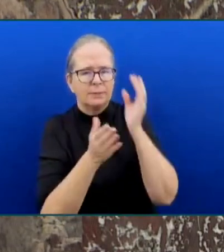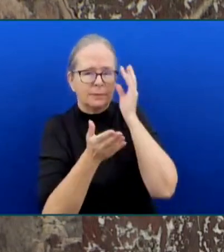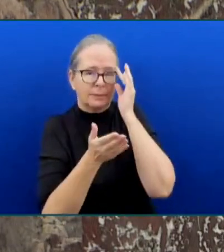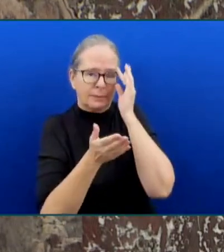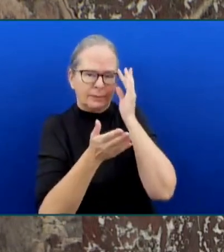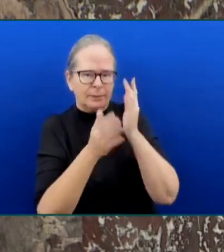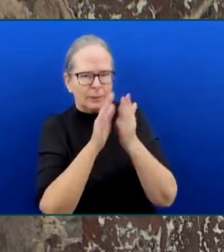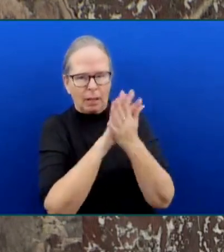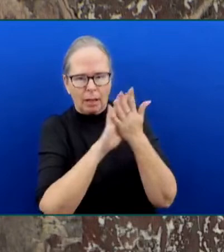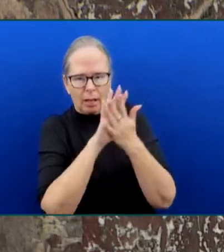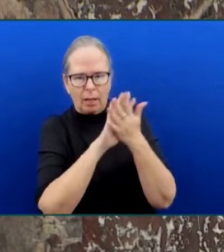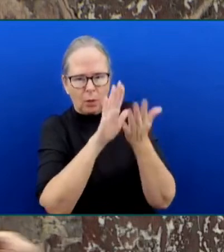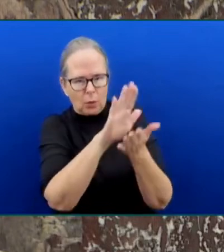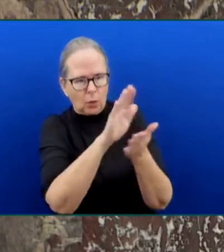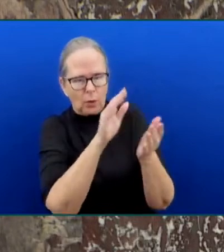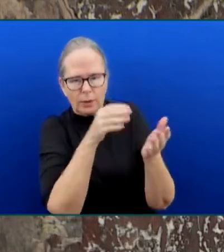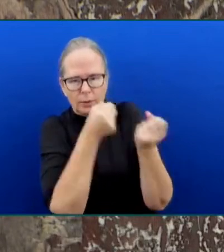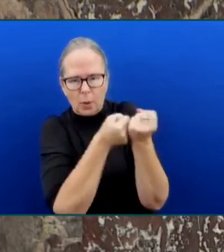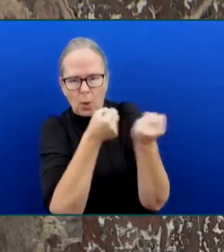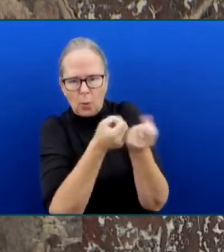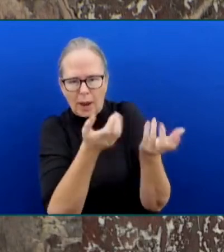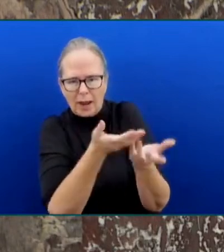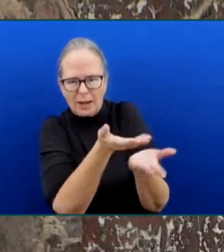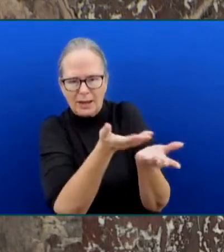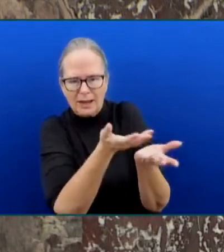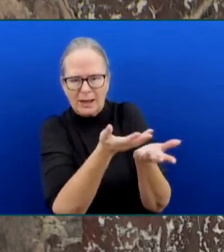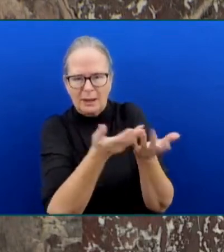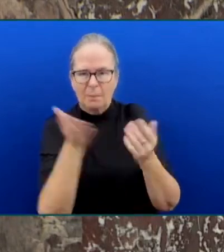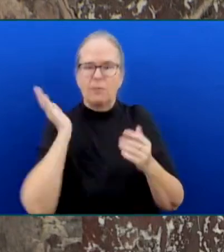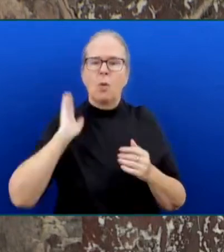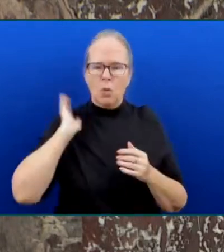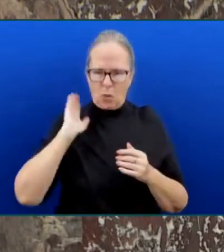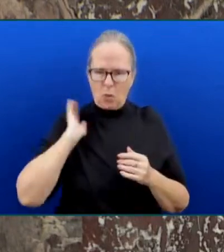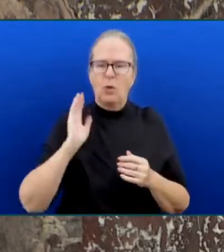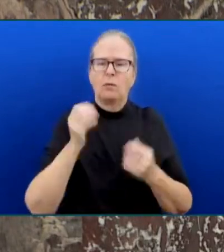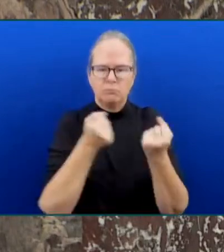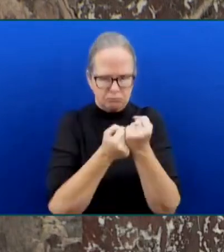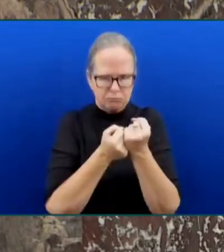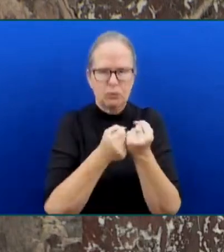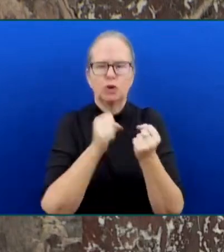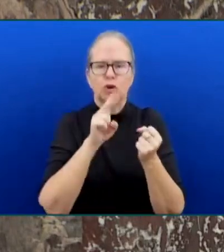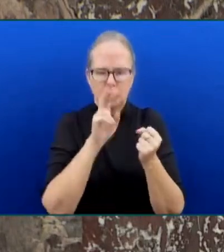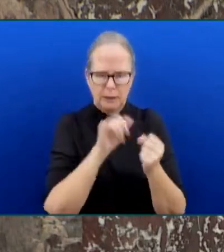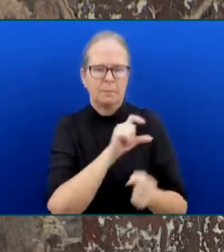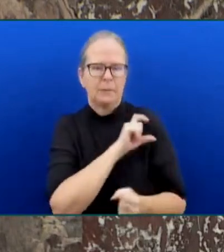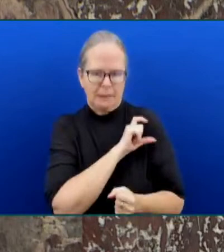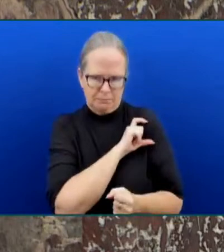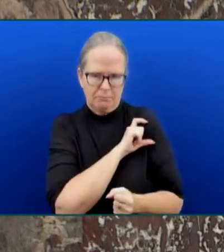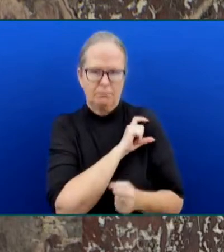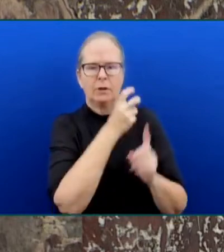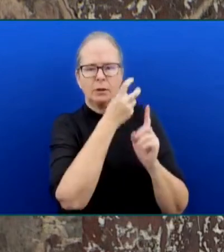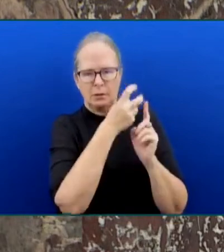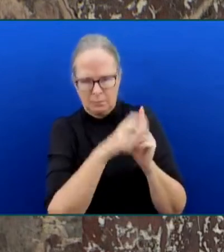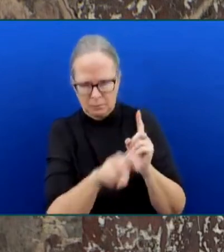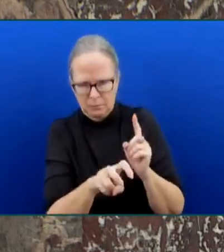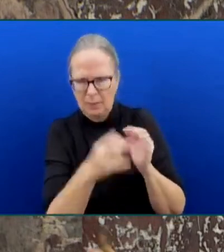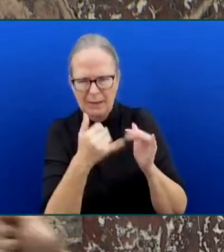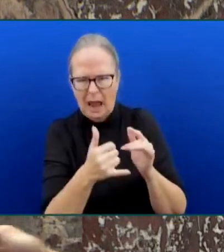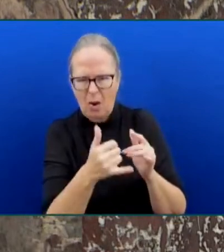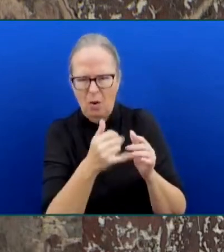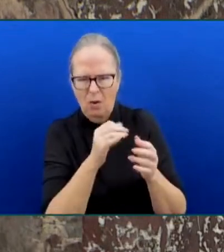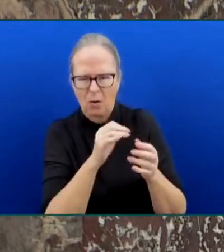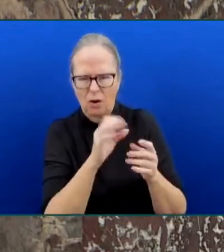supported the Surrey police transition. Conservatives said they were against it. He reversed his position. He said he voted for the short-term rental